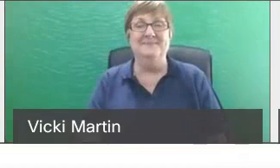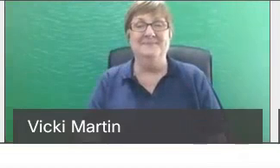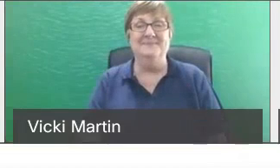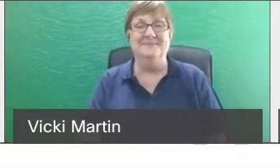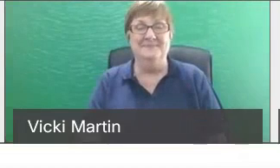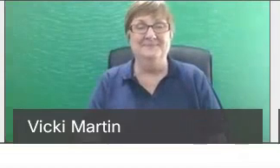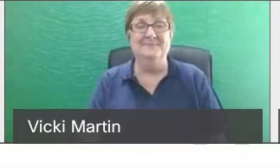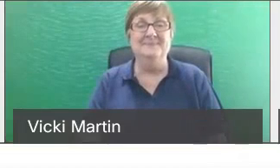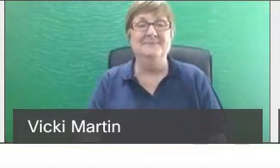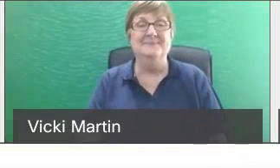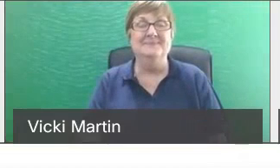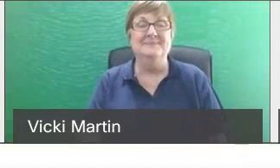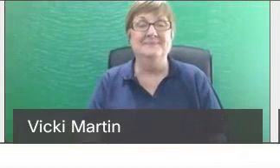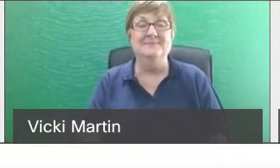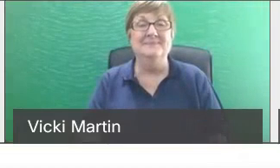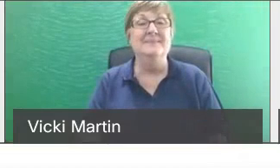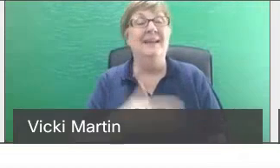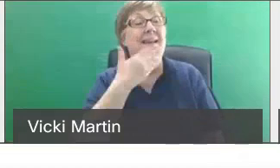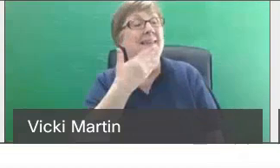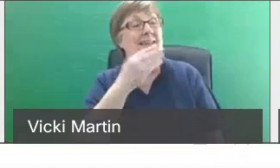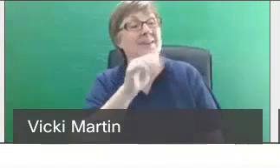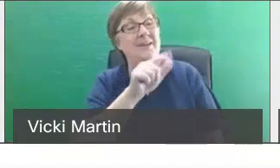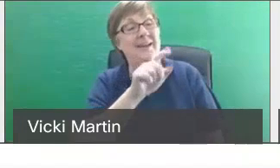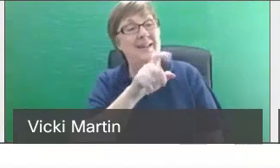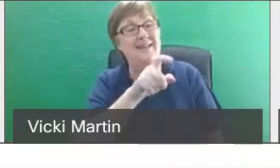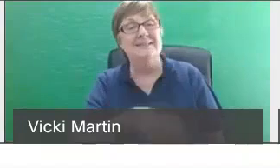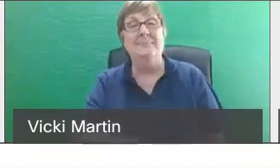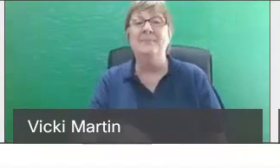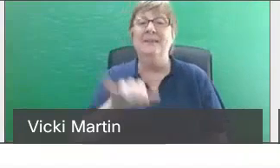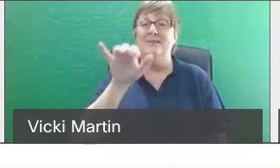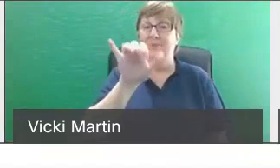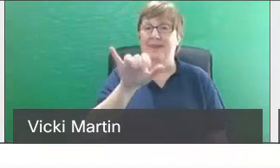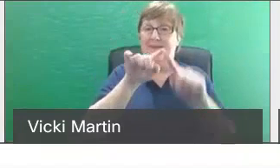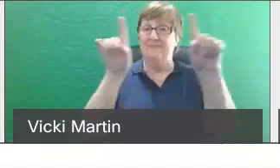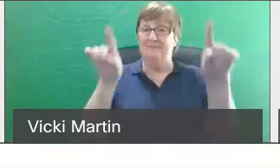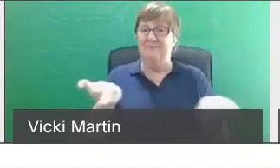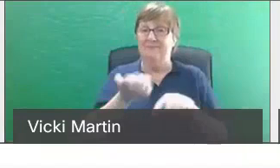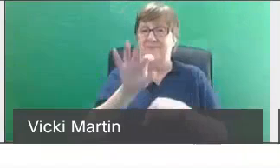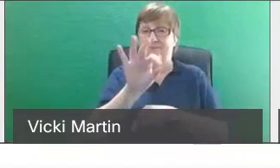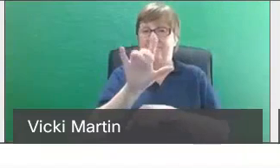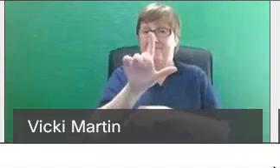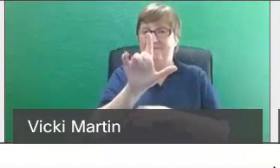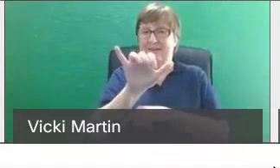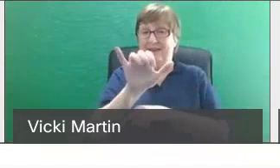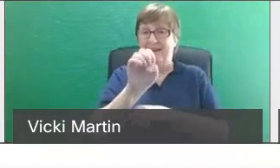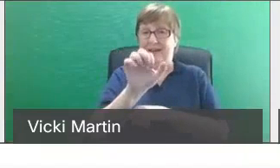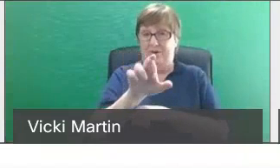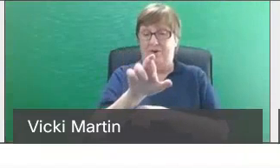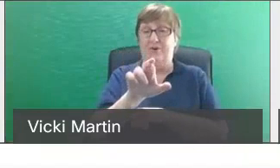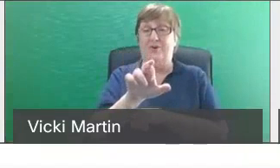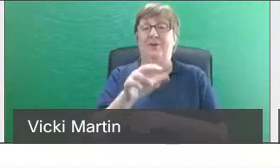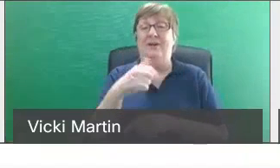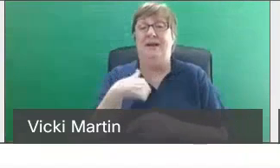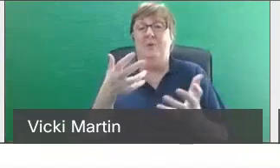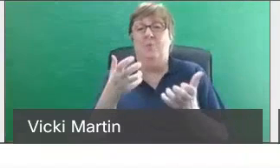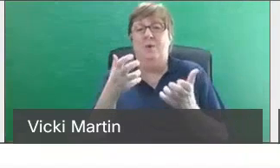All Okay. right. Thank you, Alex. So this flyer was basically something because we just wanted to put